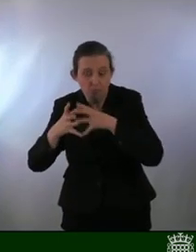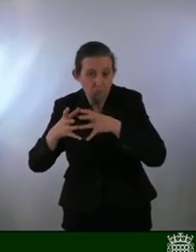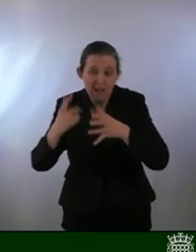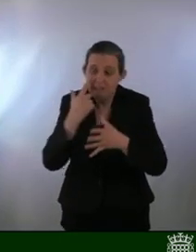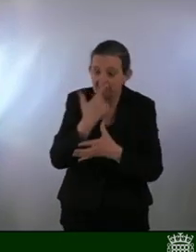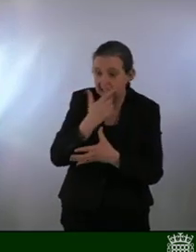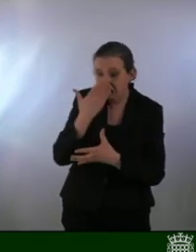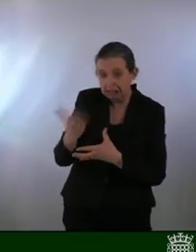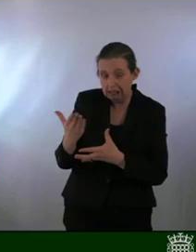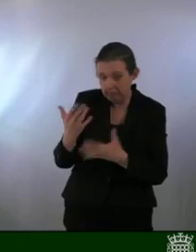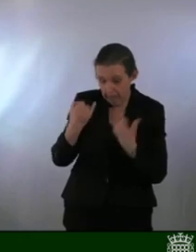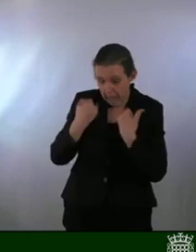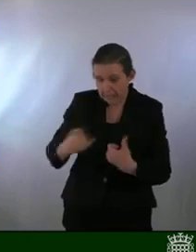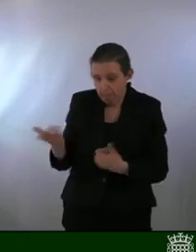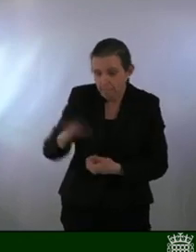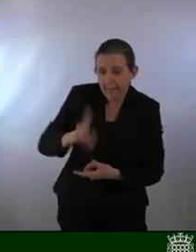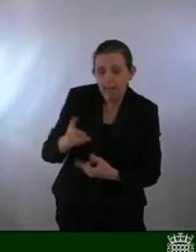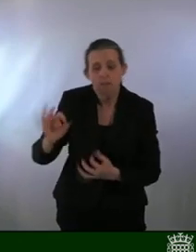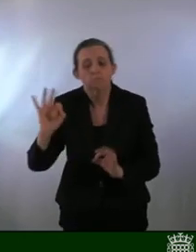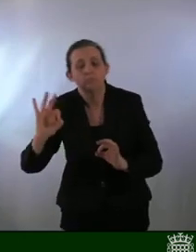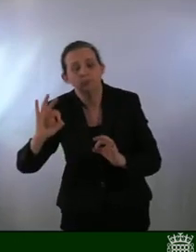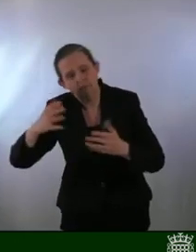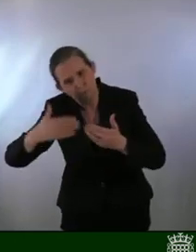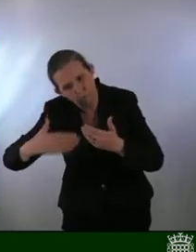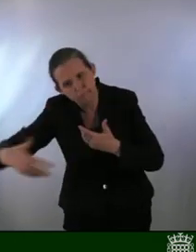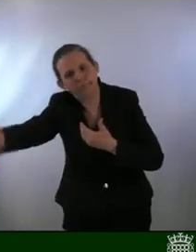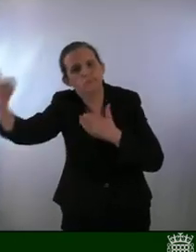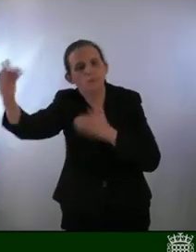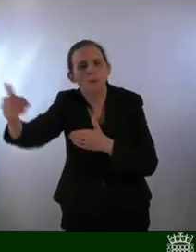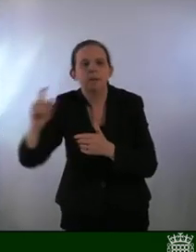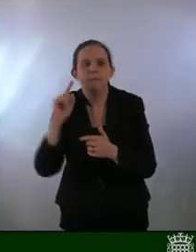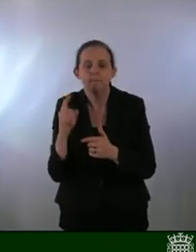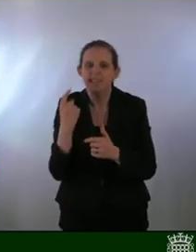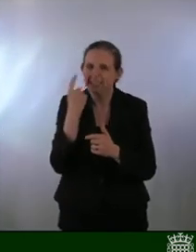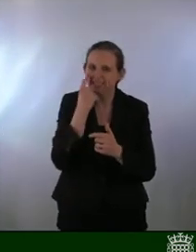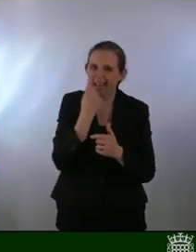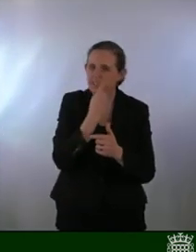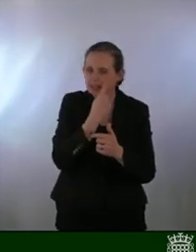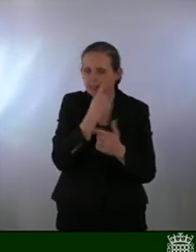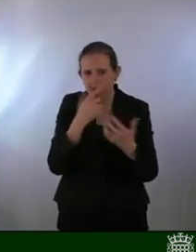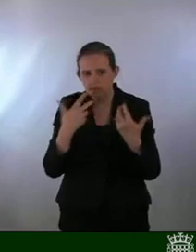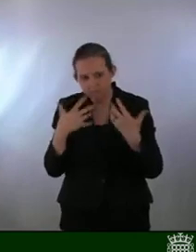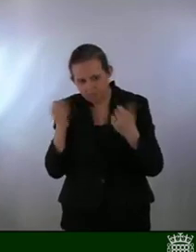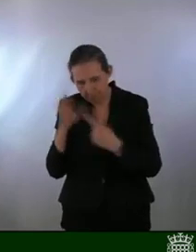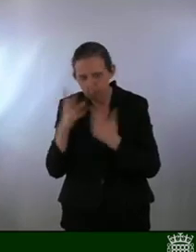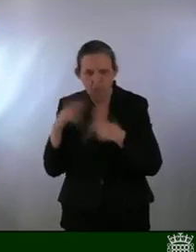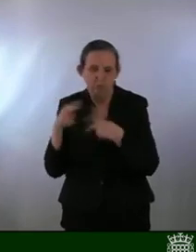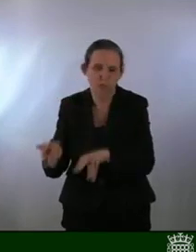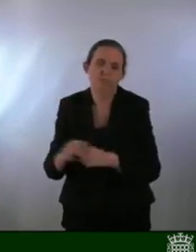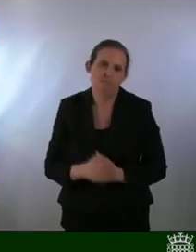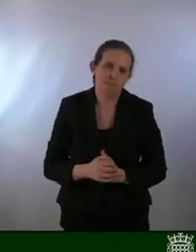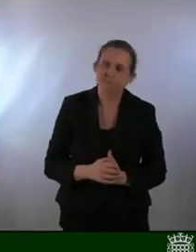not come back for some time. But of course, all of this evidence is kept constantly under review. Neera